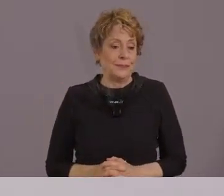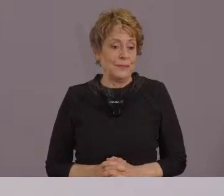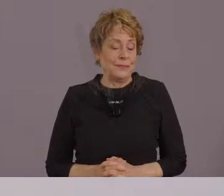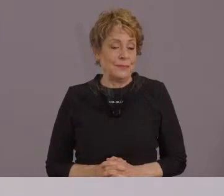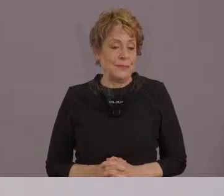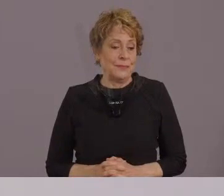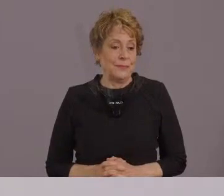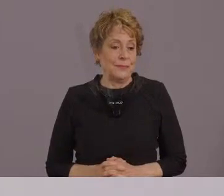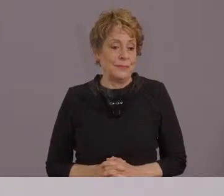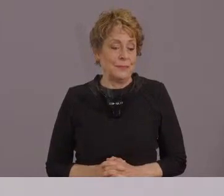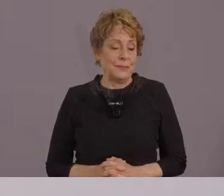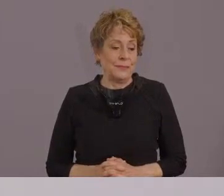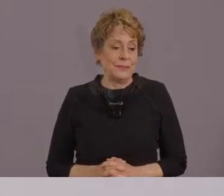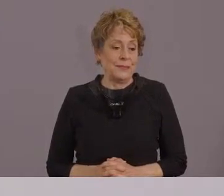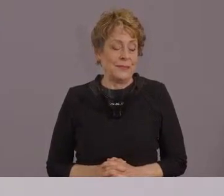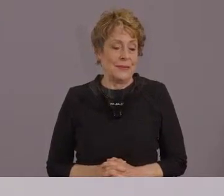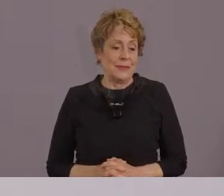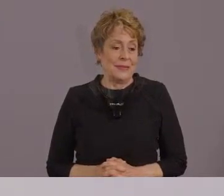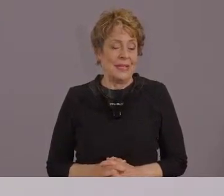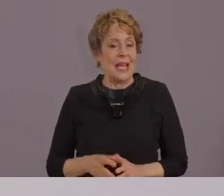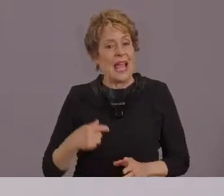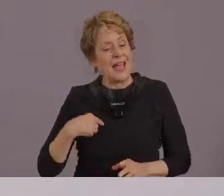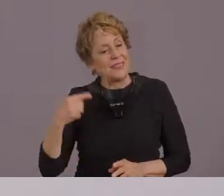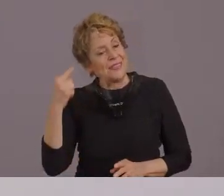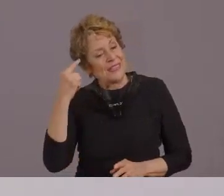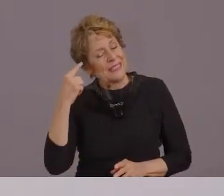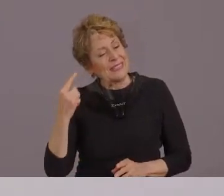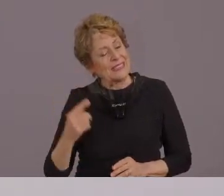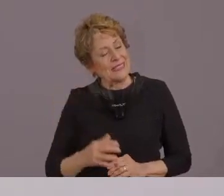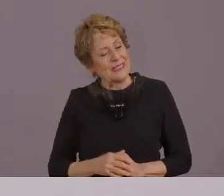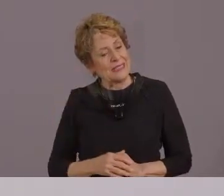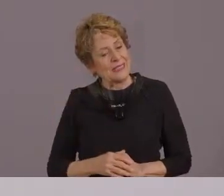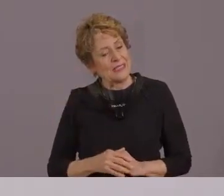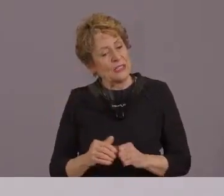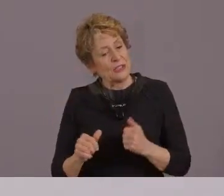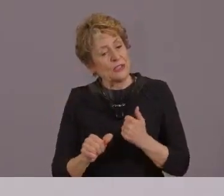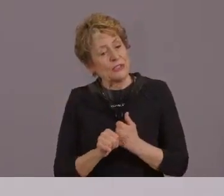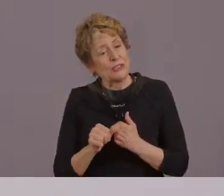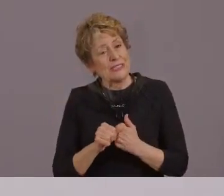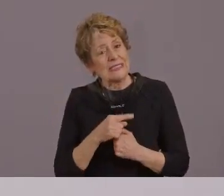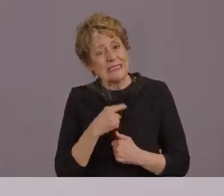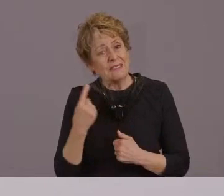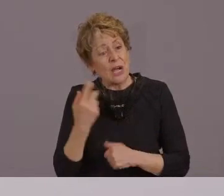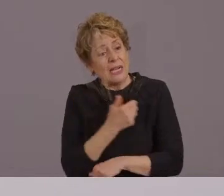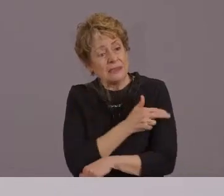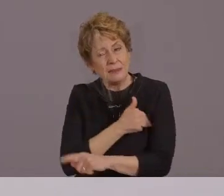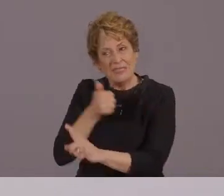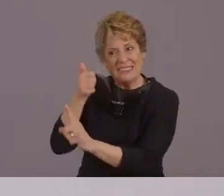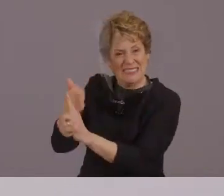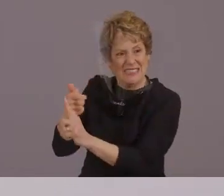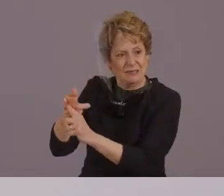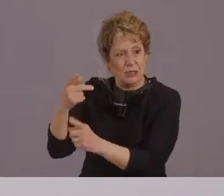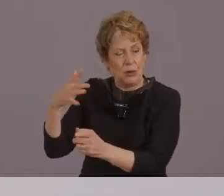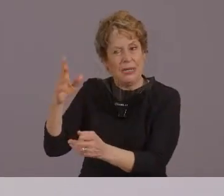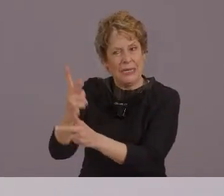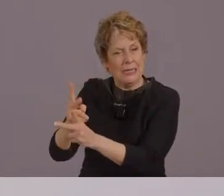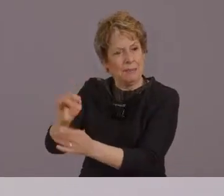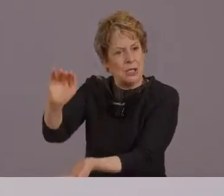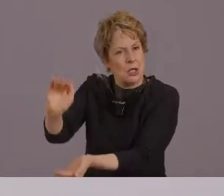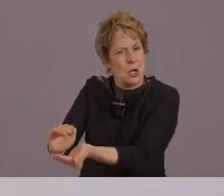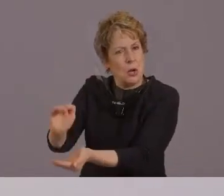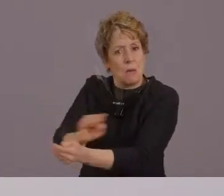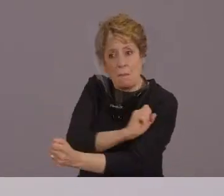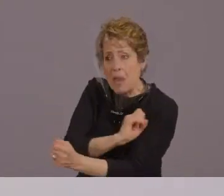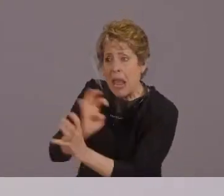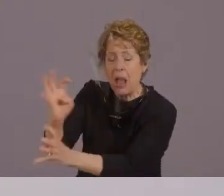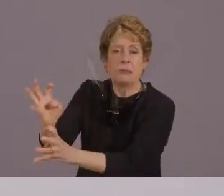these mitigation strategies. I think as we reduce the risk of hospitalization, which is really what we've been trying to do with those